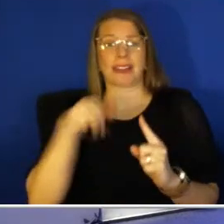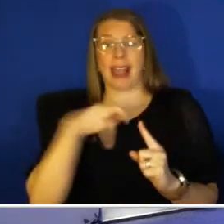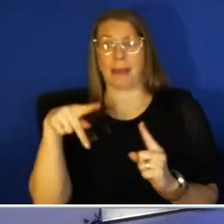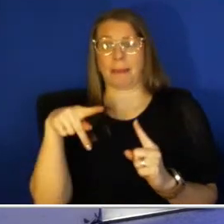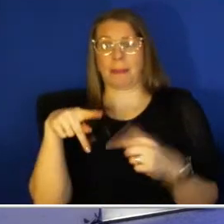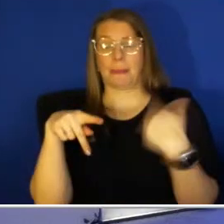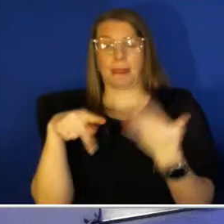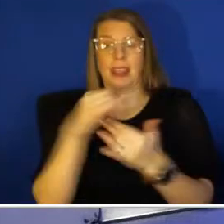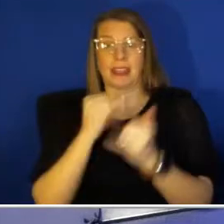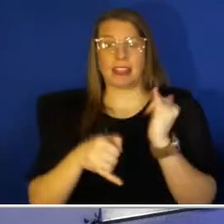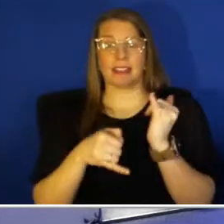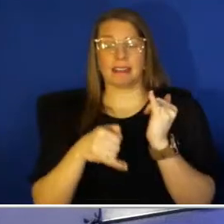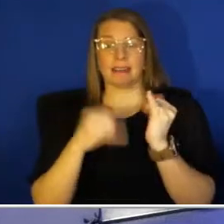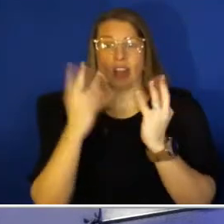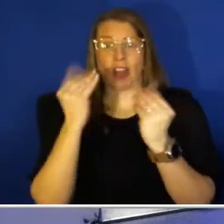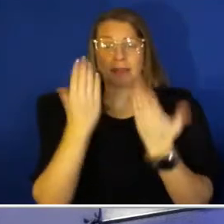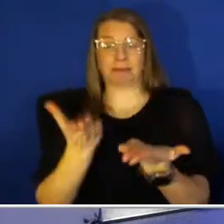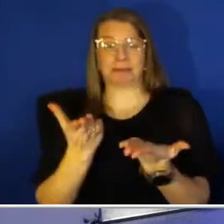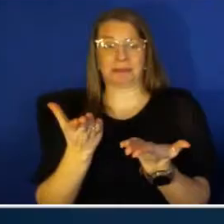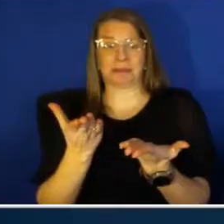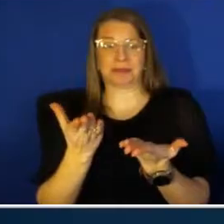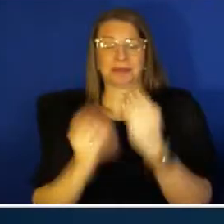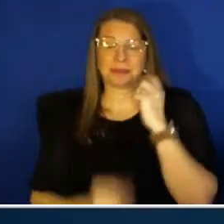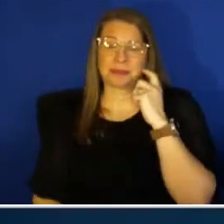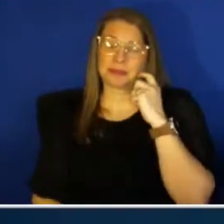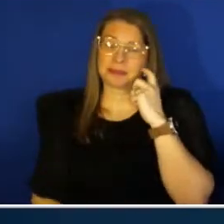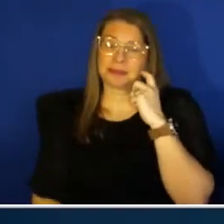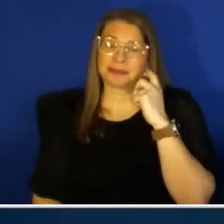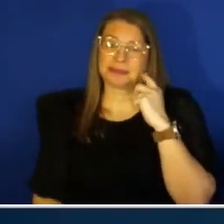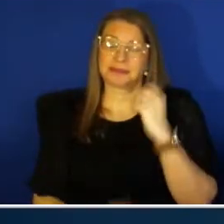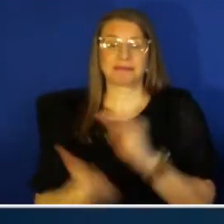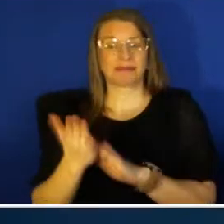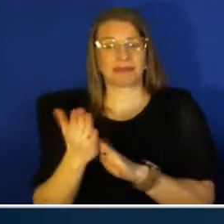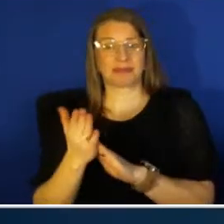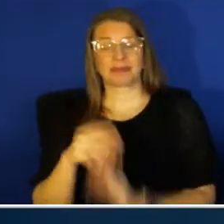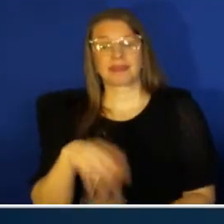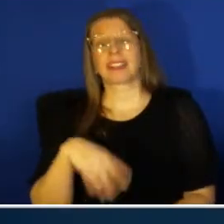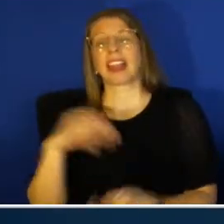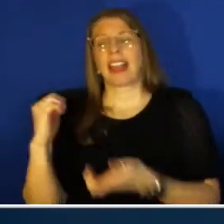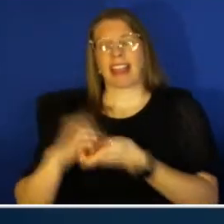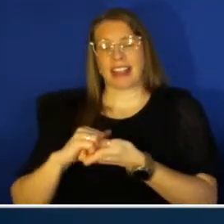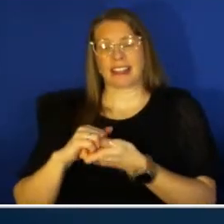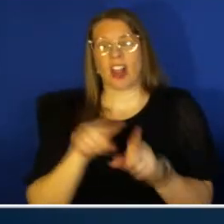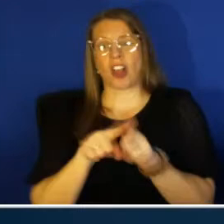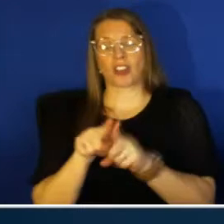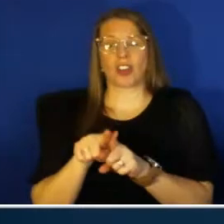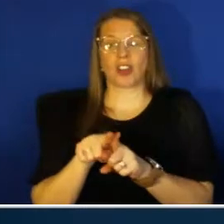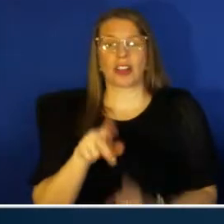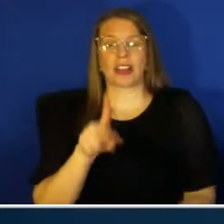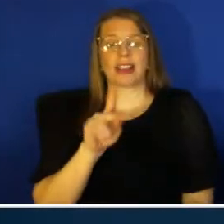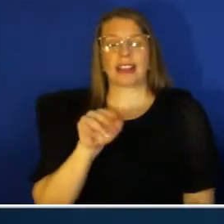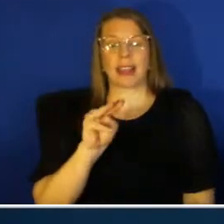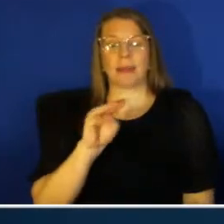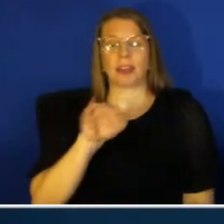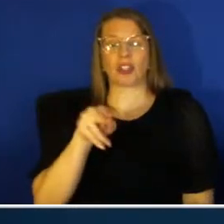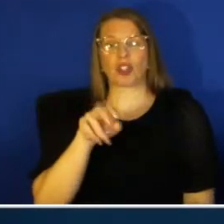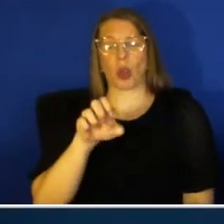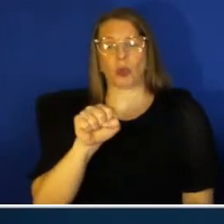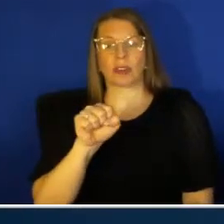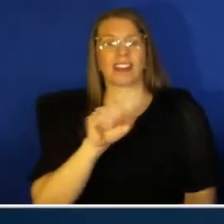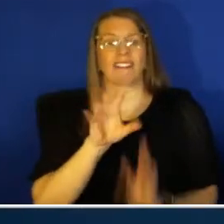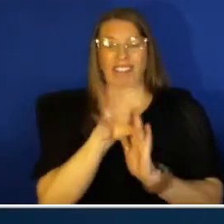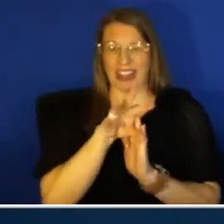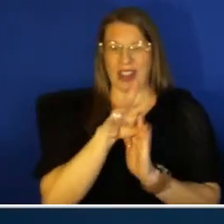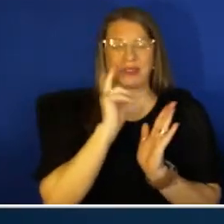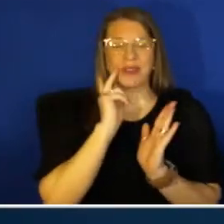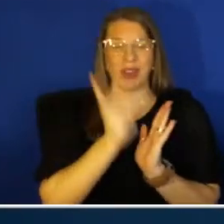Last final thought, Dr. Chen. Well, I gave a shout out to the Masonic Cancer Alliance. I also want to give a shout out to Kim Jones, who we saw in the video, but also our